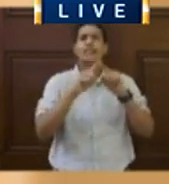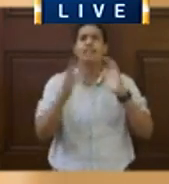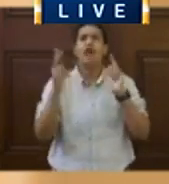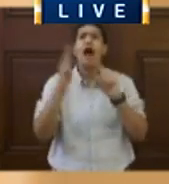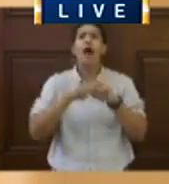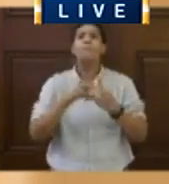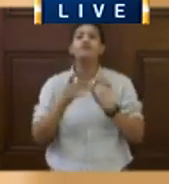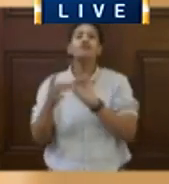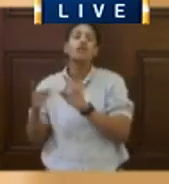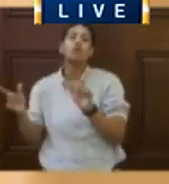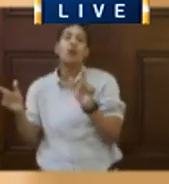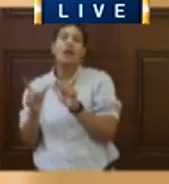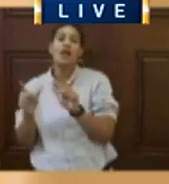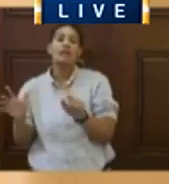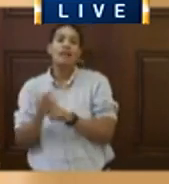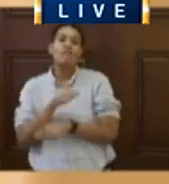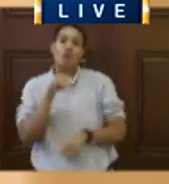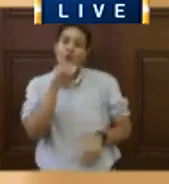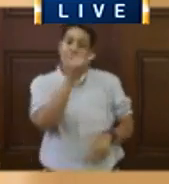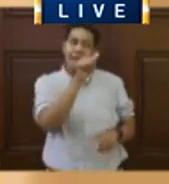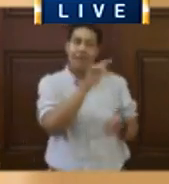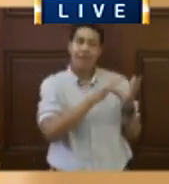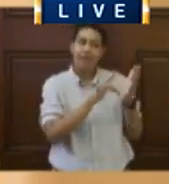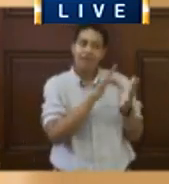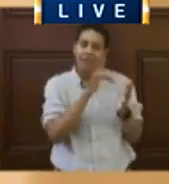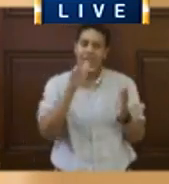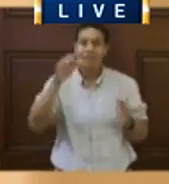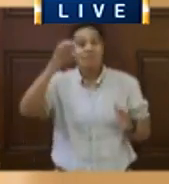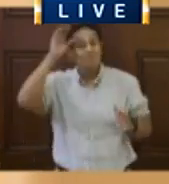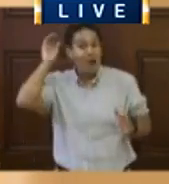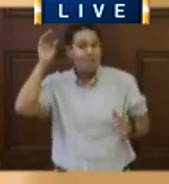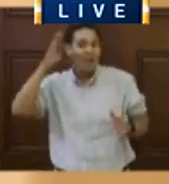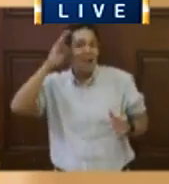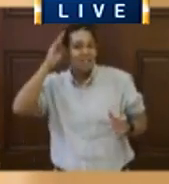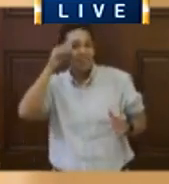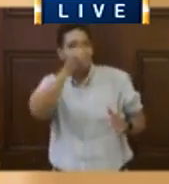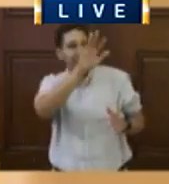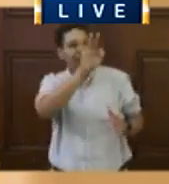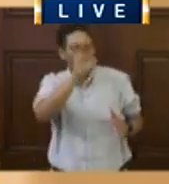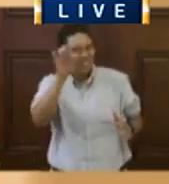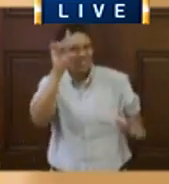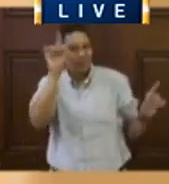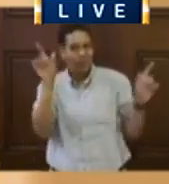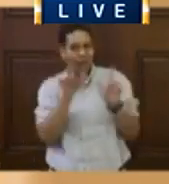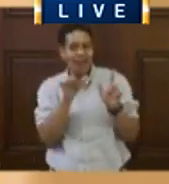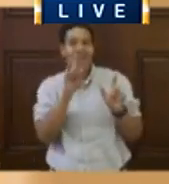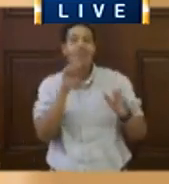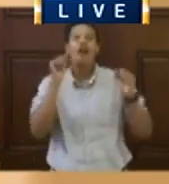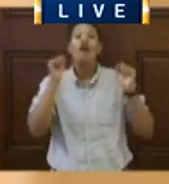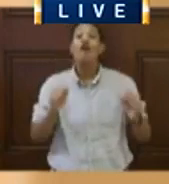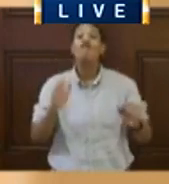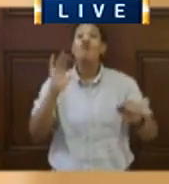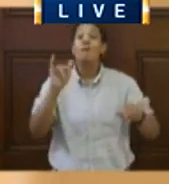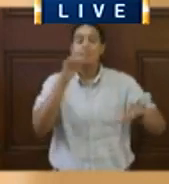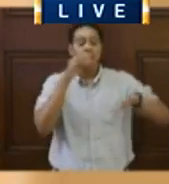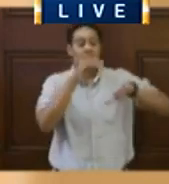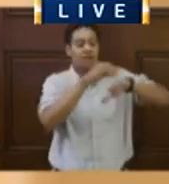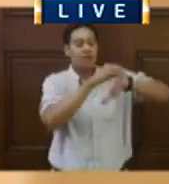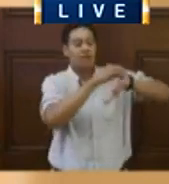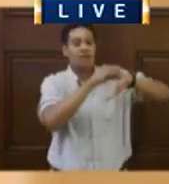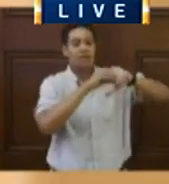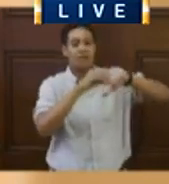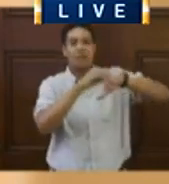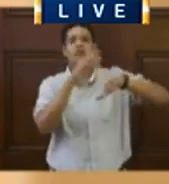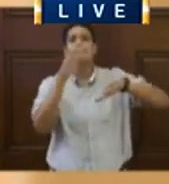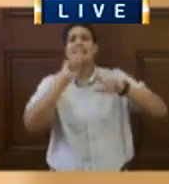licensed and fully paid up barbers and hairdressers as confirmed by the municipal corporation. And